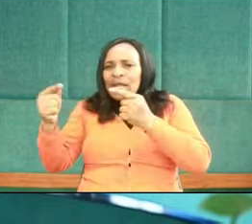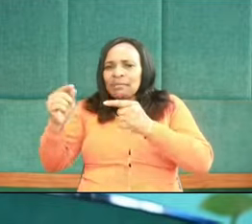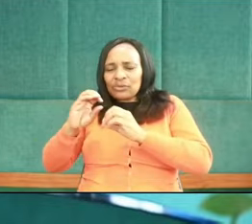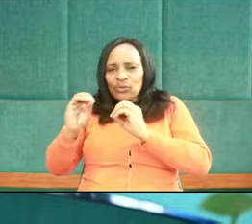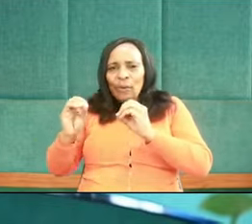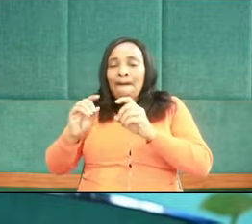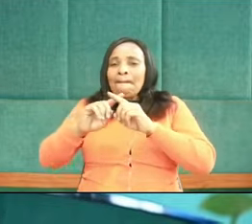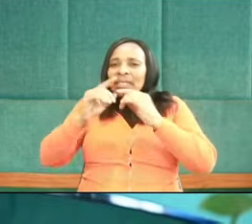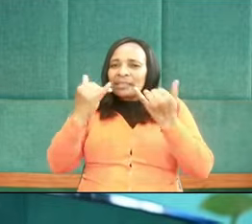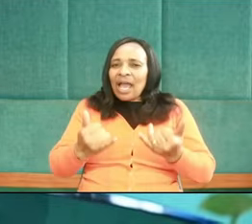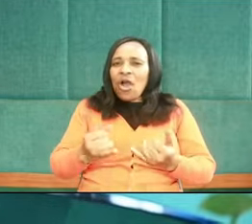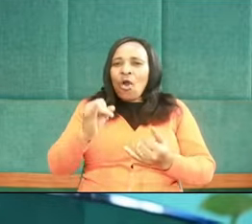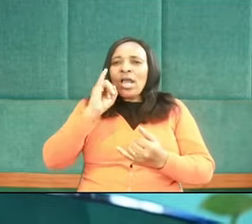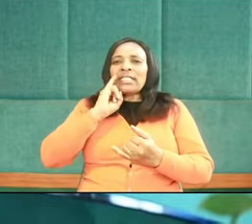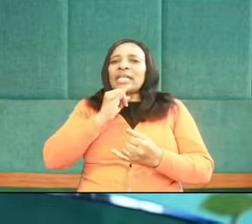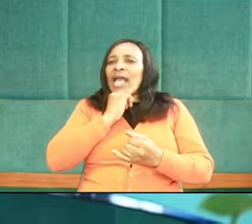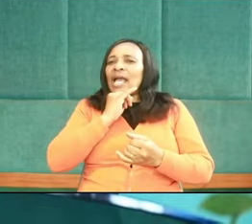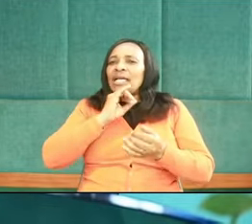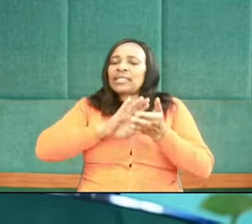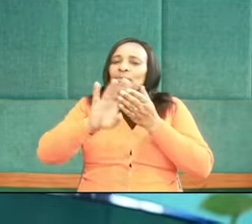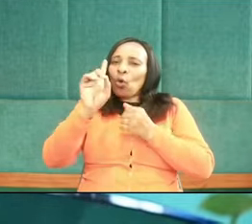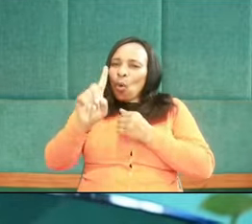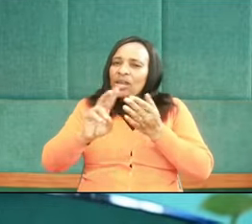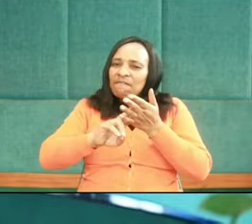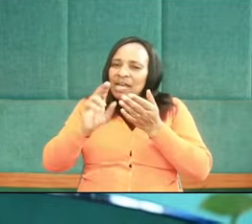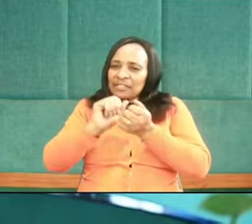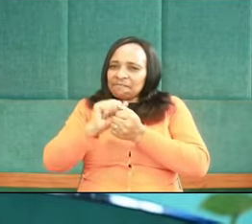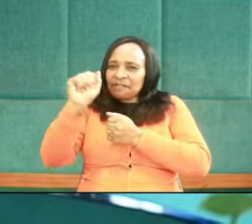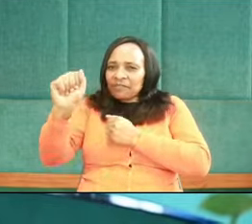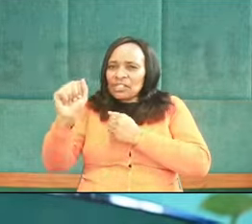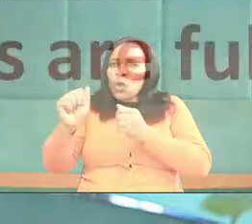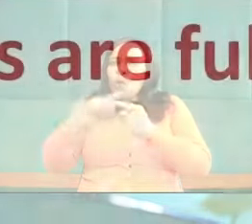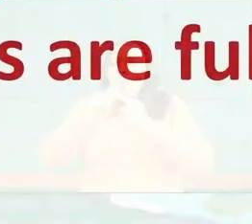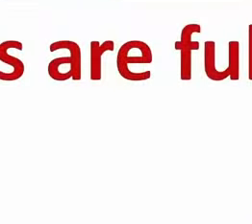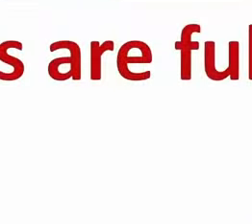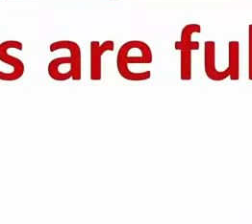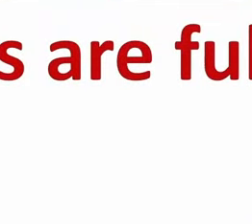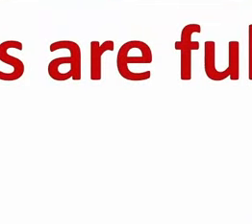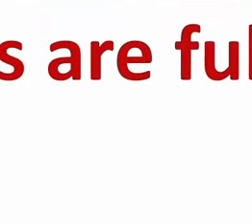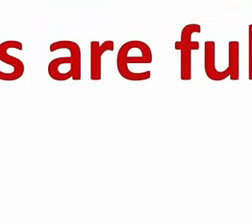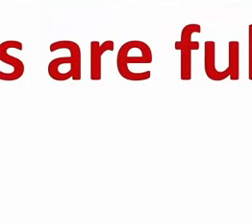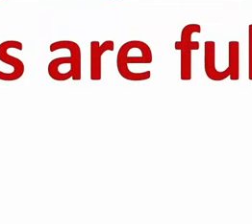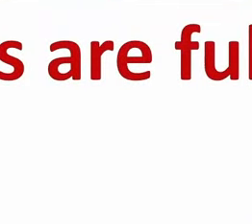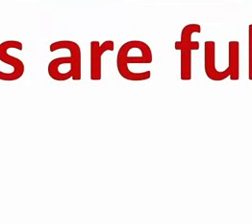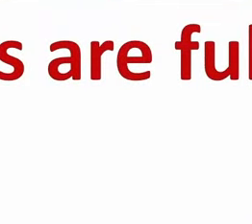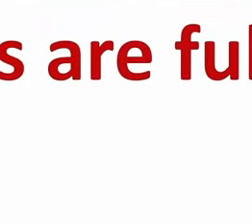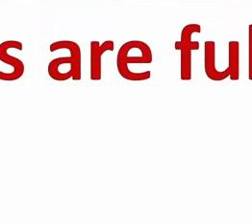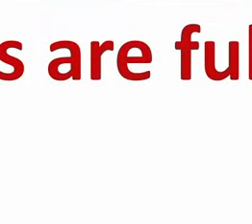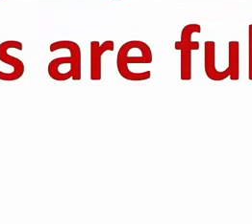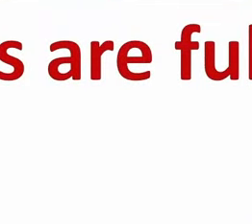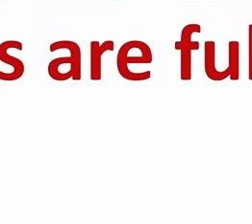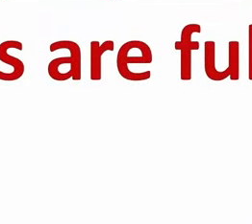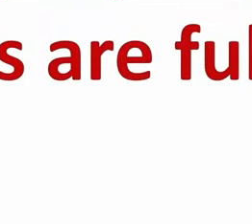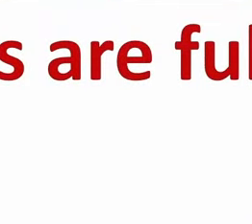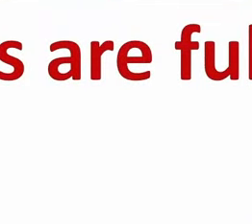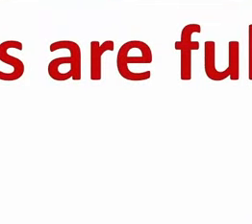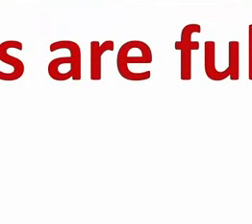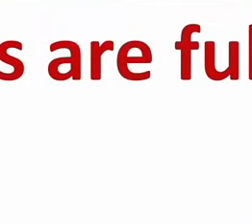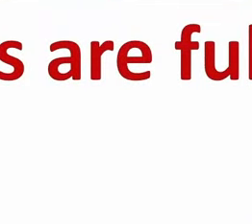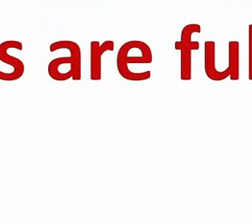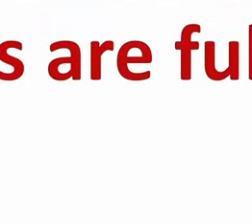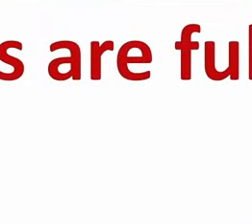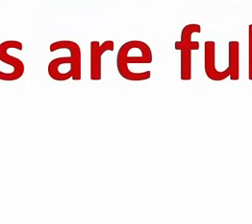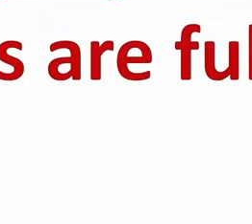stop there. in Isaiah 150, he says, when you spread out your hands, I will heart my face from you.